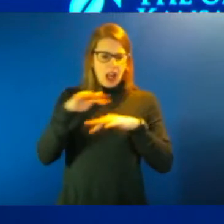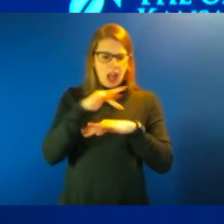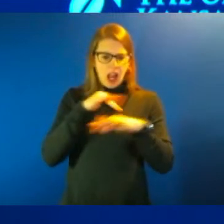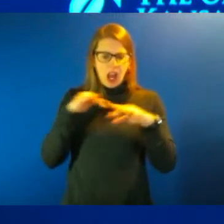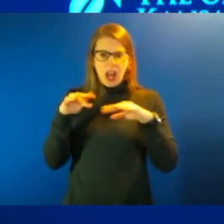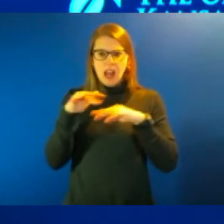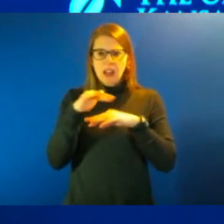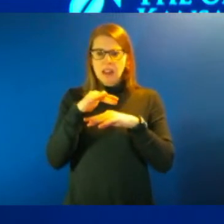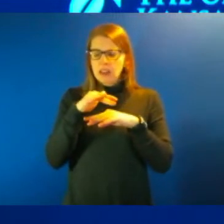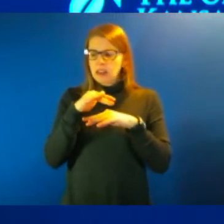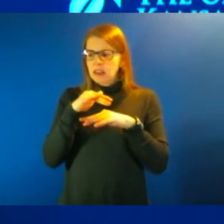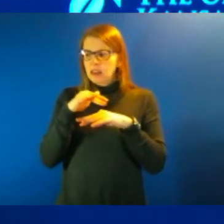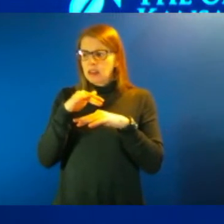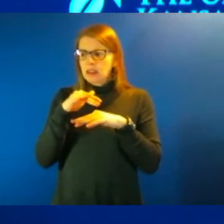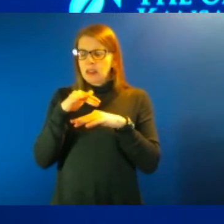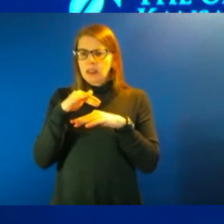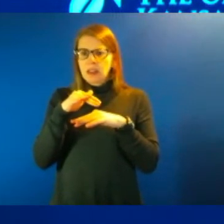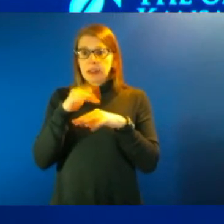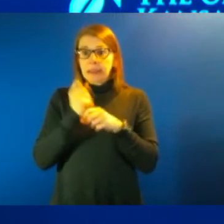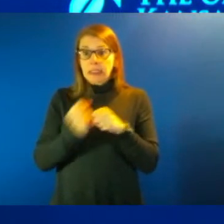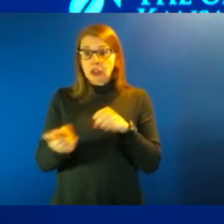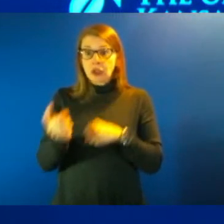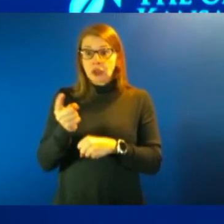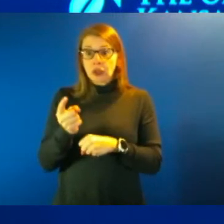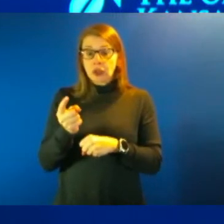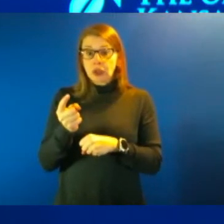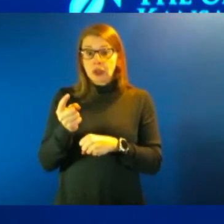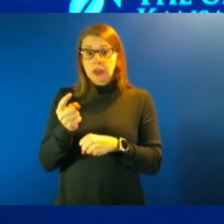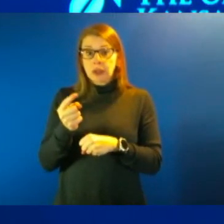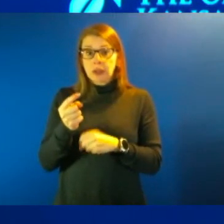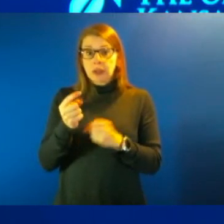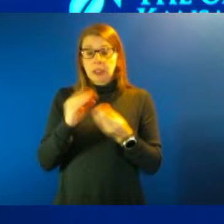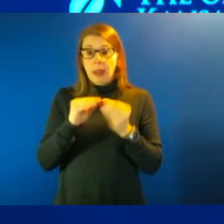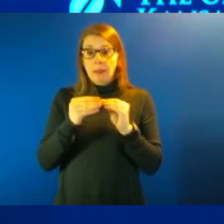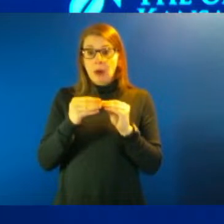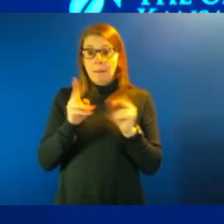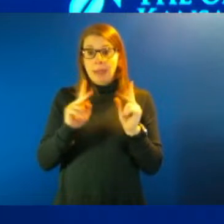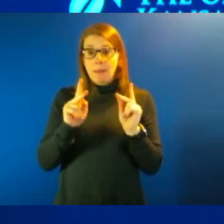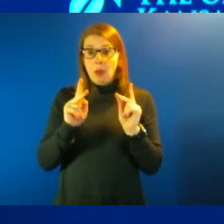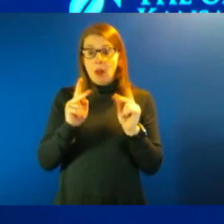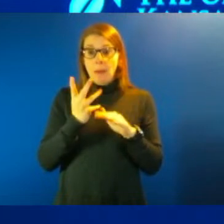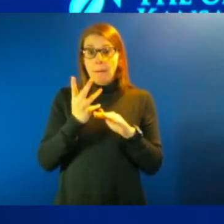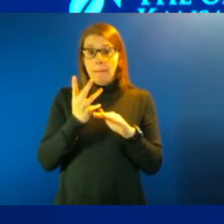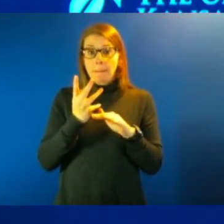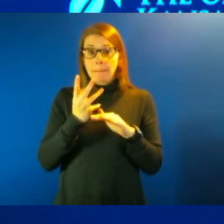you be next year if that number of people you had is N-1